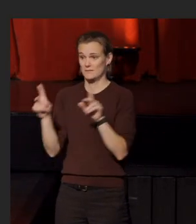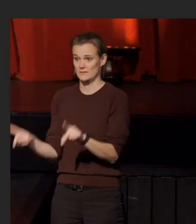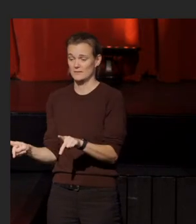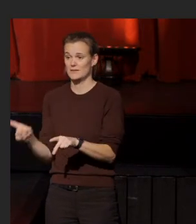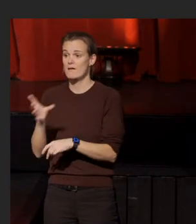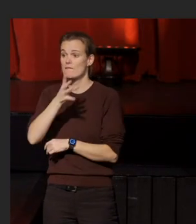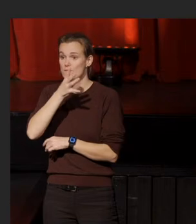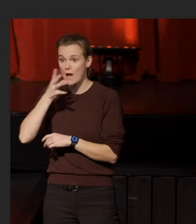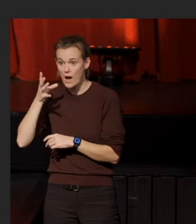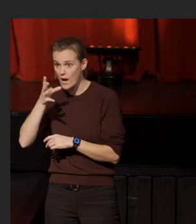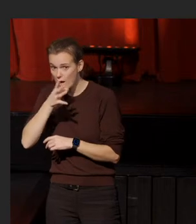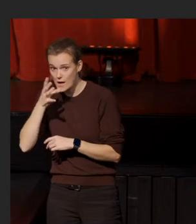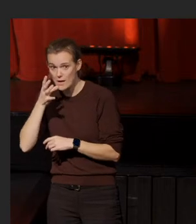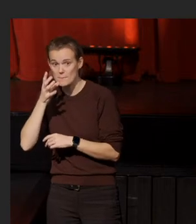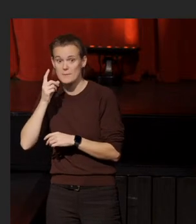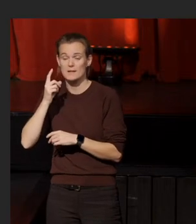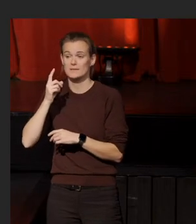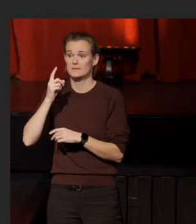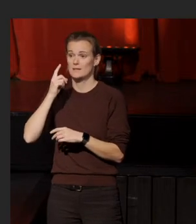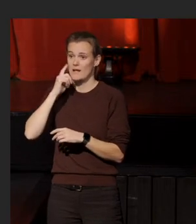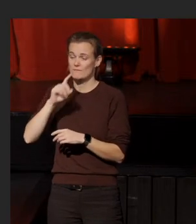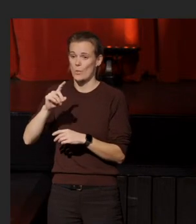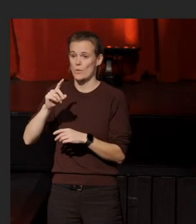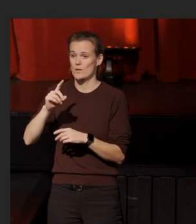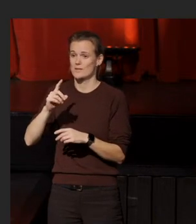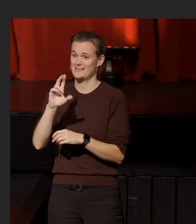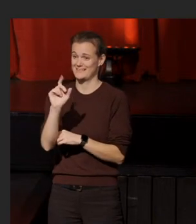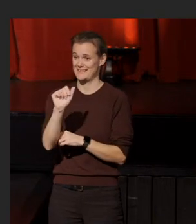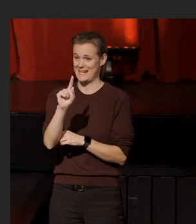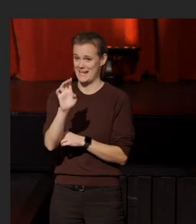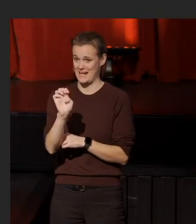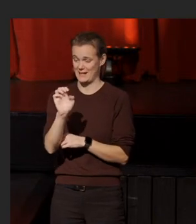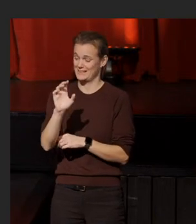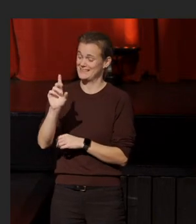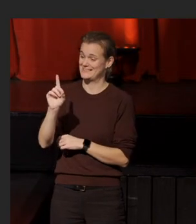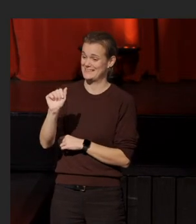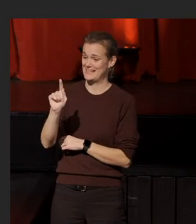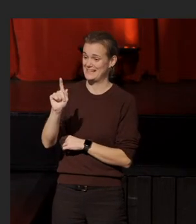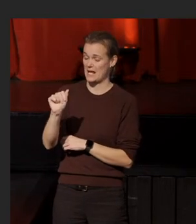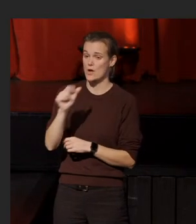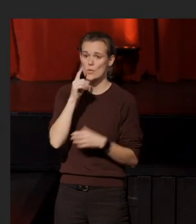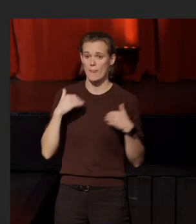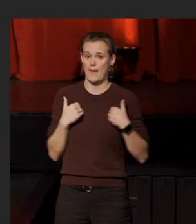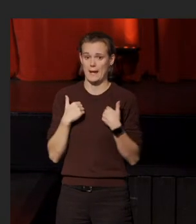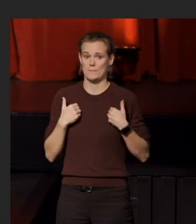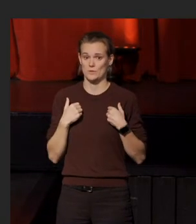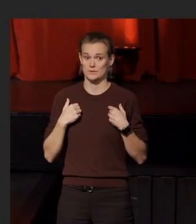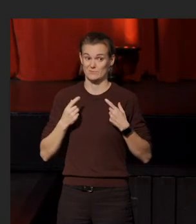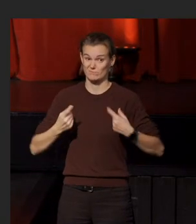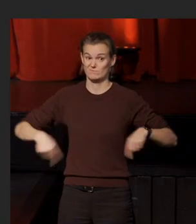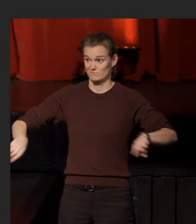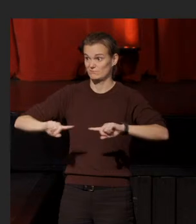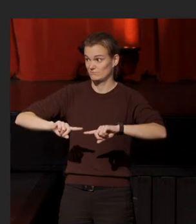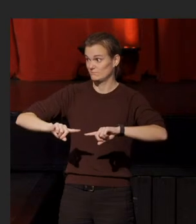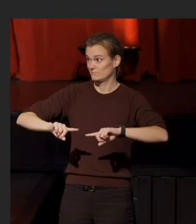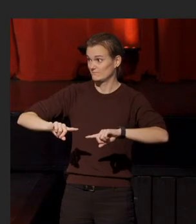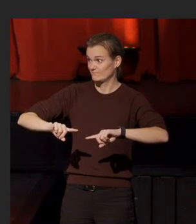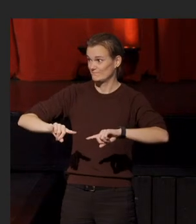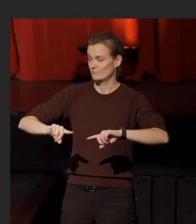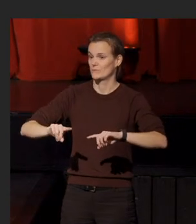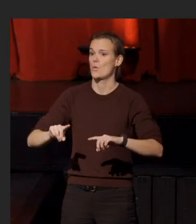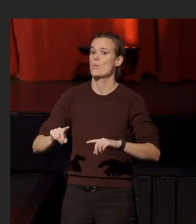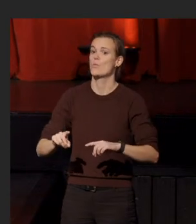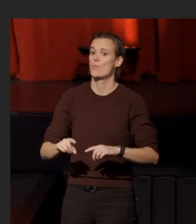Now, once you accept that, once that reality actually kind of sinks in, several other consequences